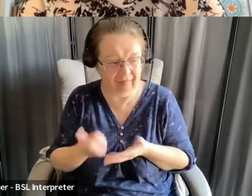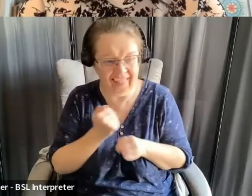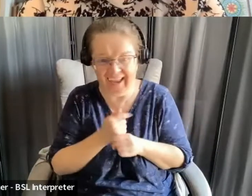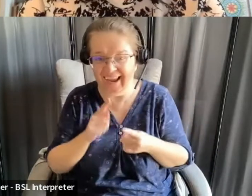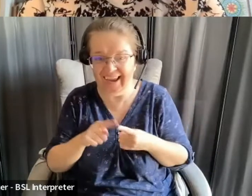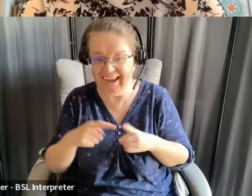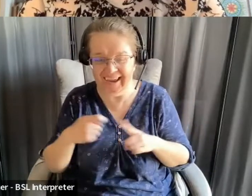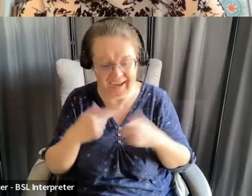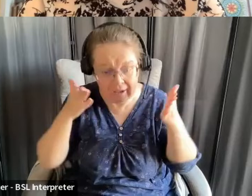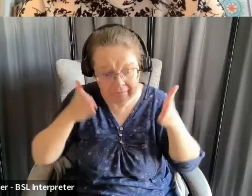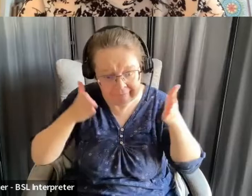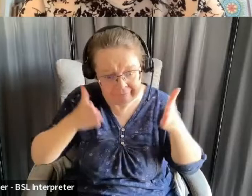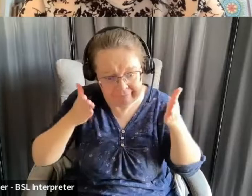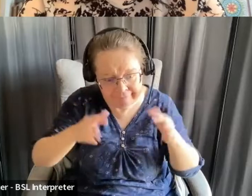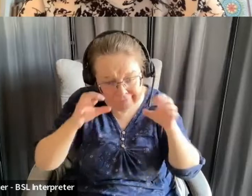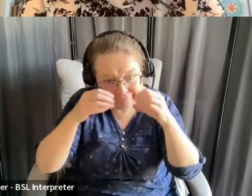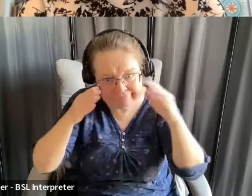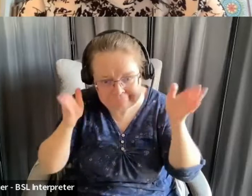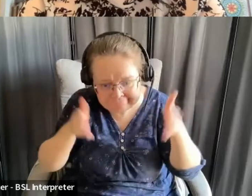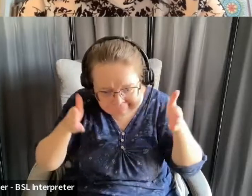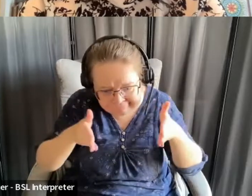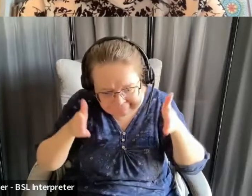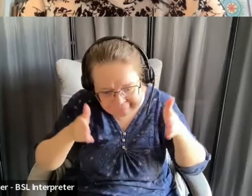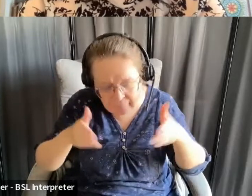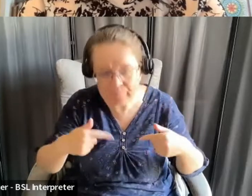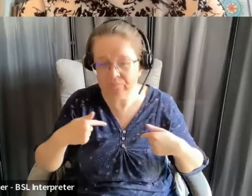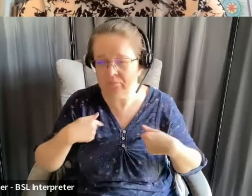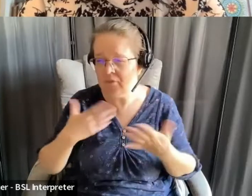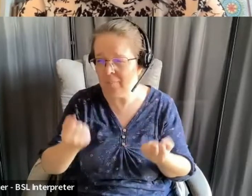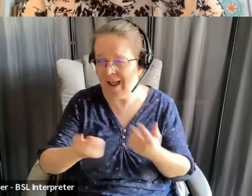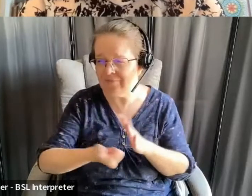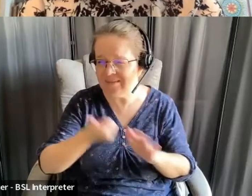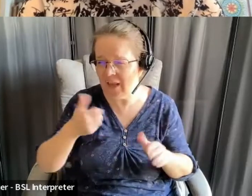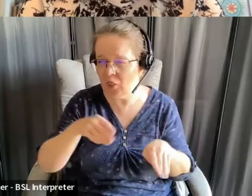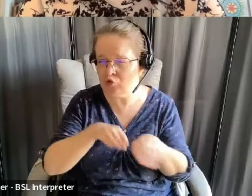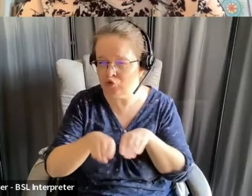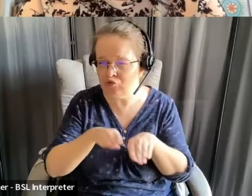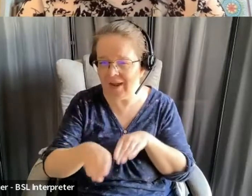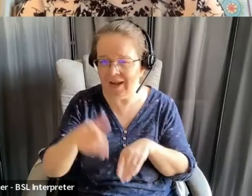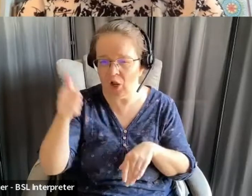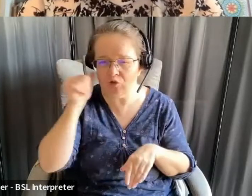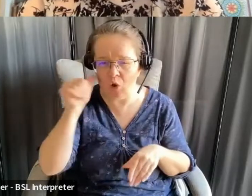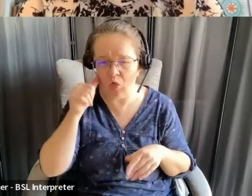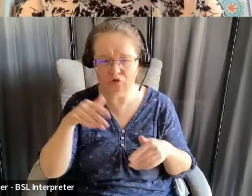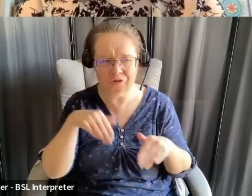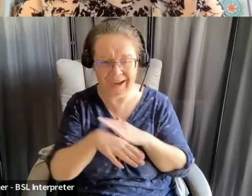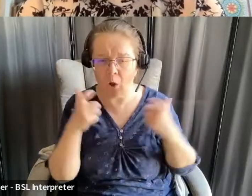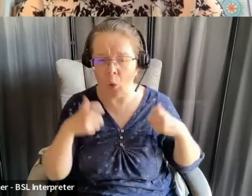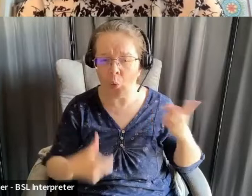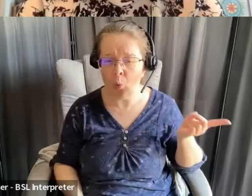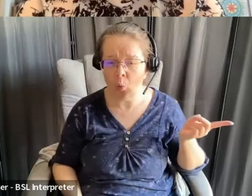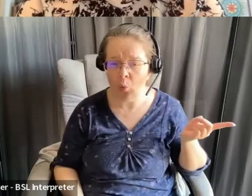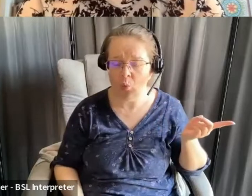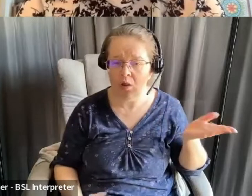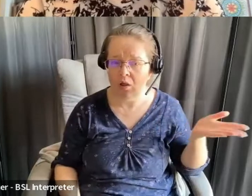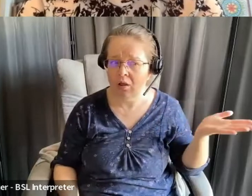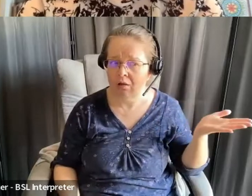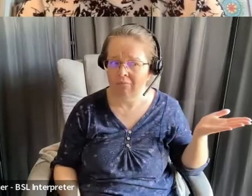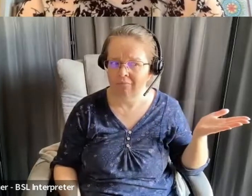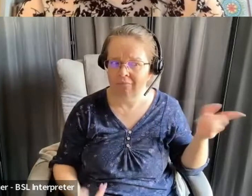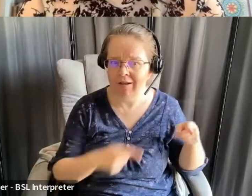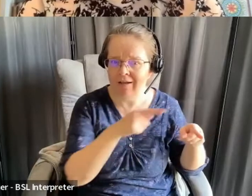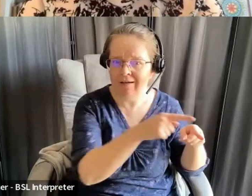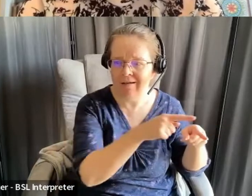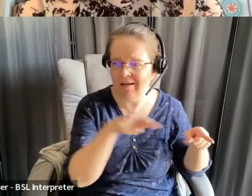fortuitously have skills, training, knowledge, and indeed passion in the law. So here is